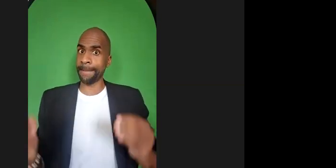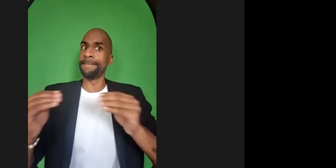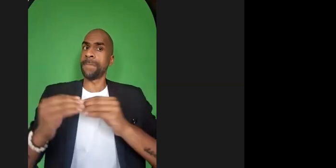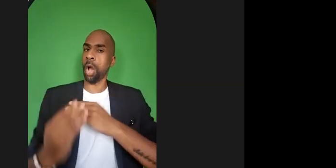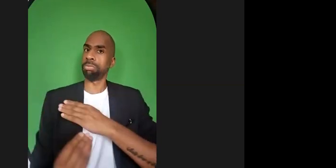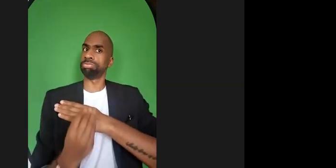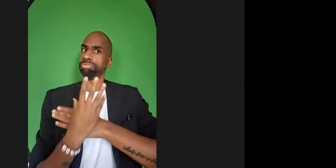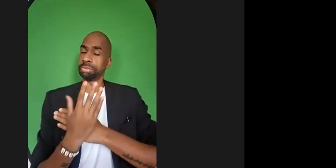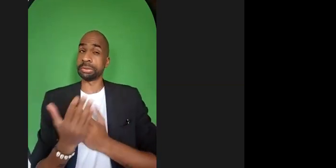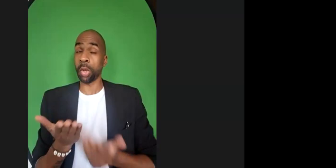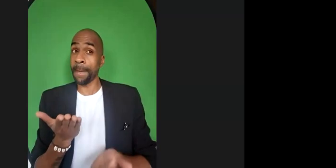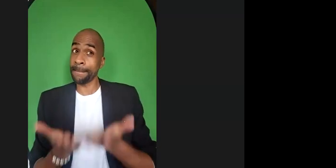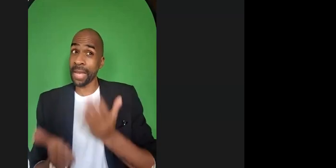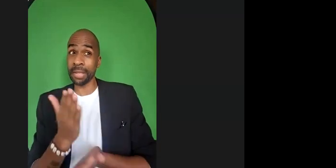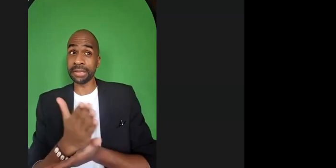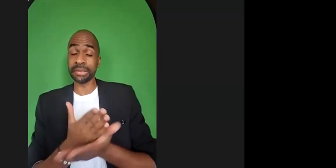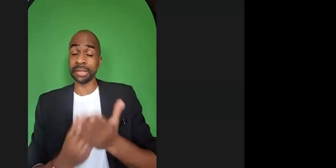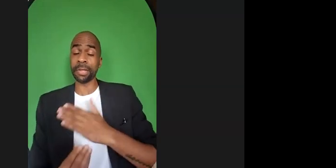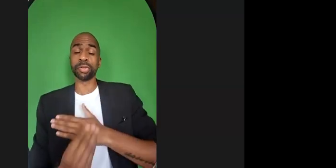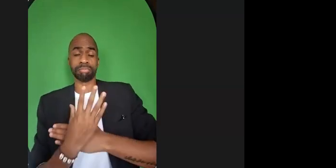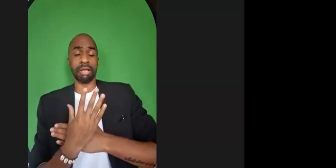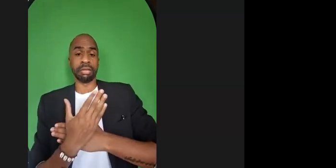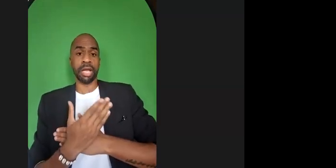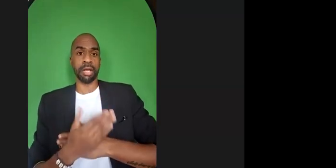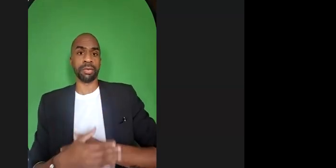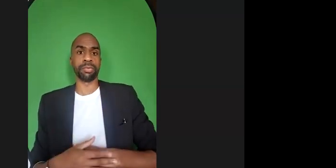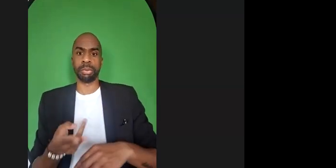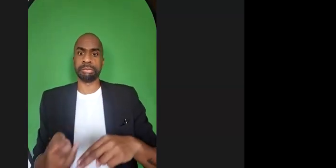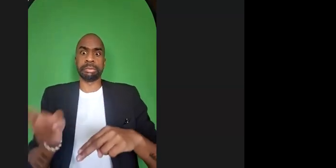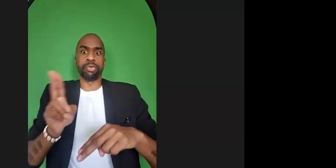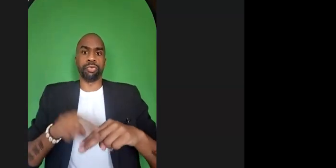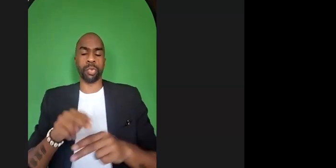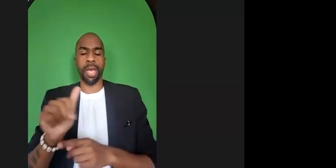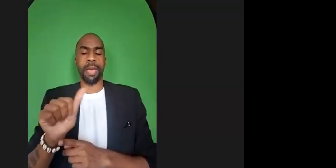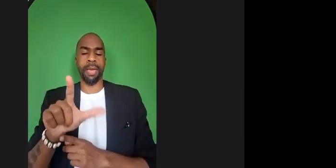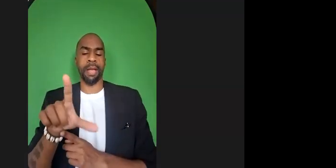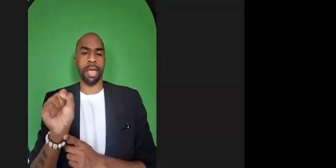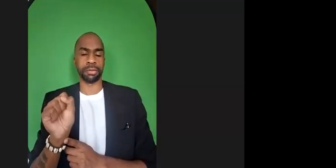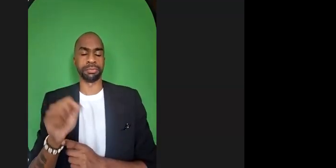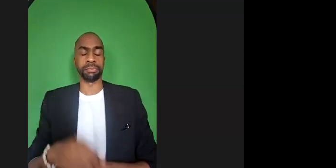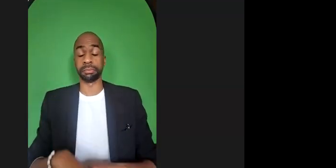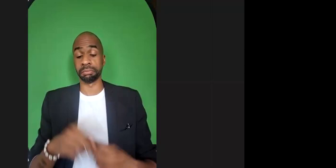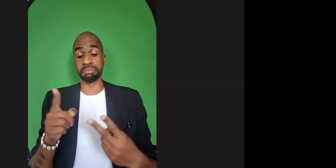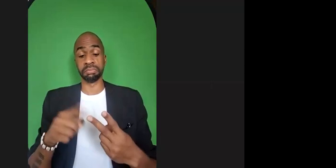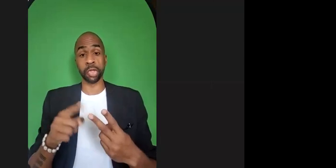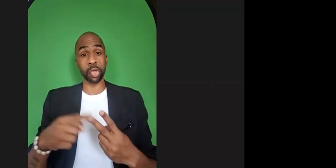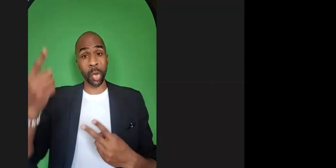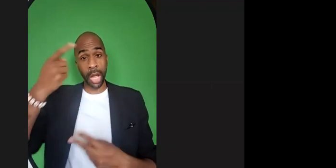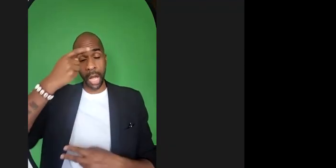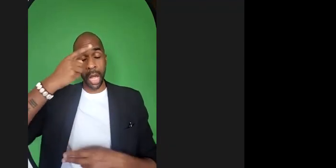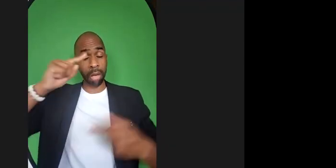can increase someone's risk of ALS. We know that head trauma can increase people's risk of